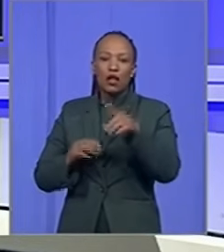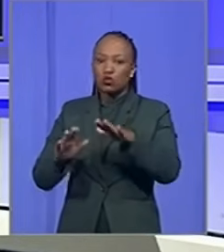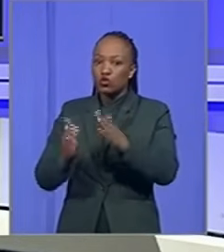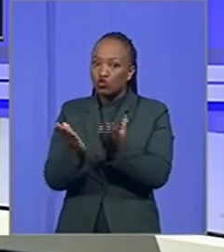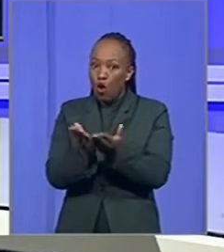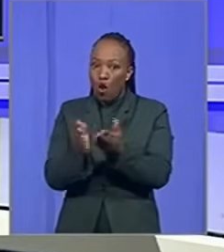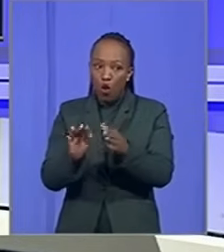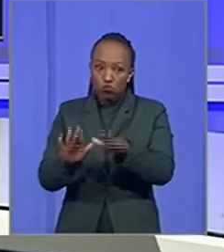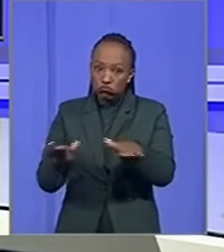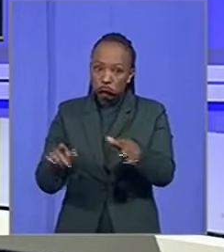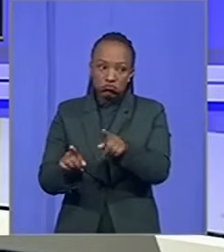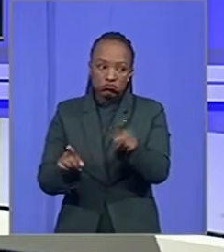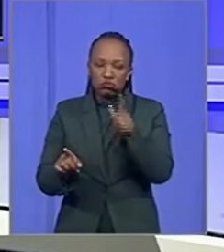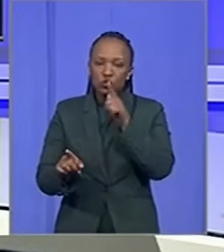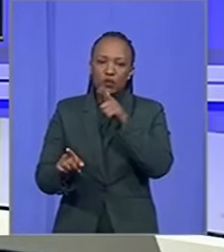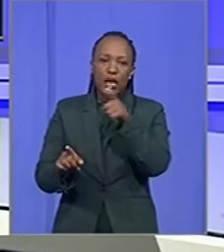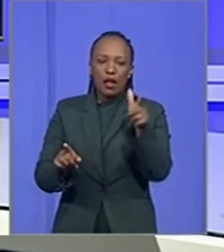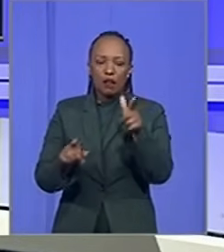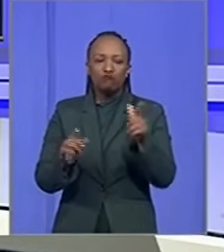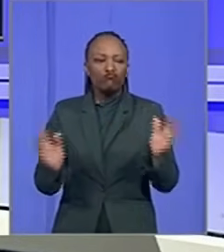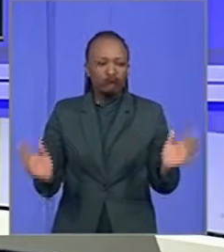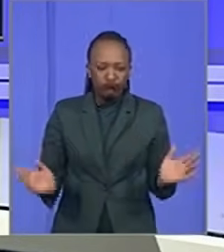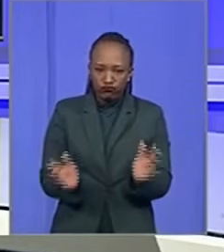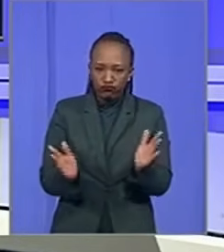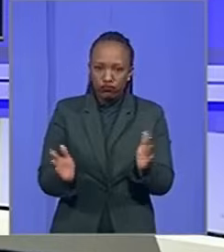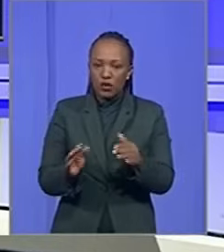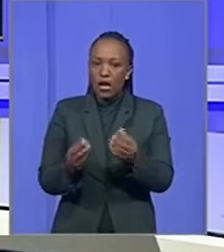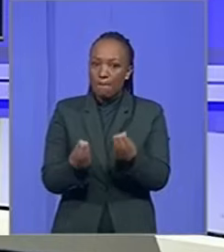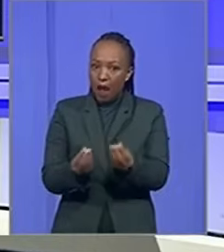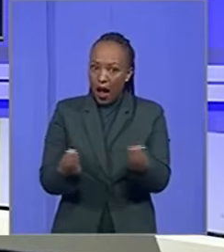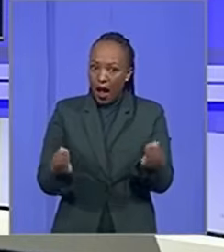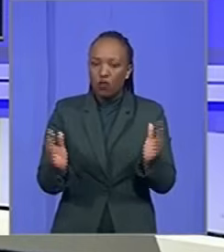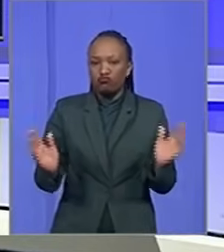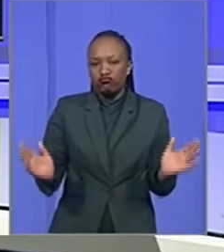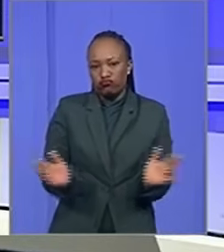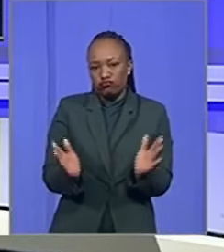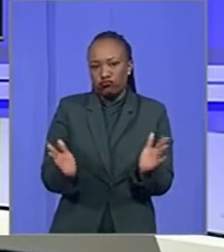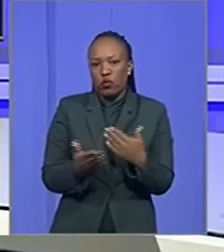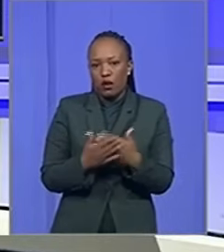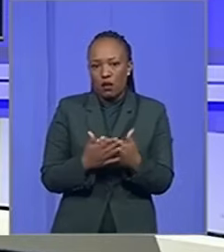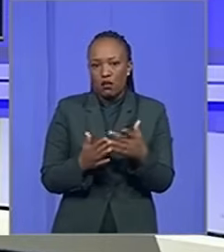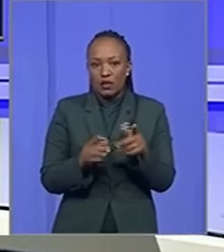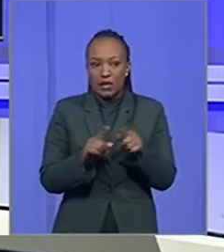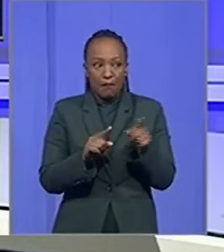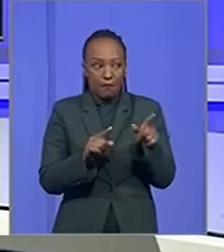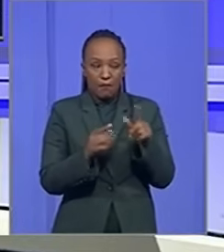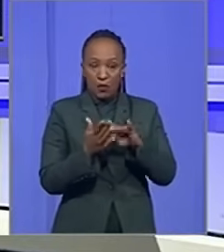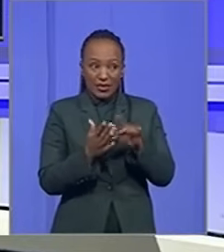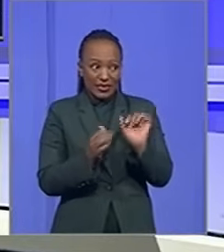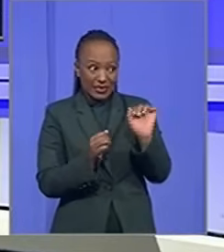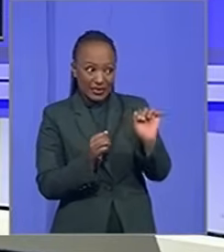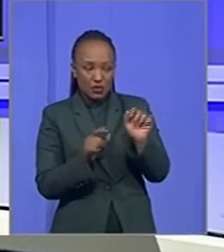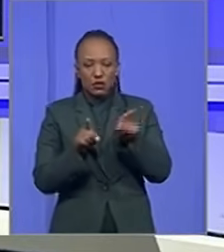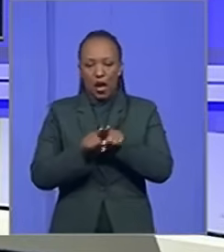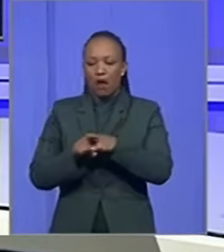dikolong hore ba tswele pele ho kgothalletsa bana ho ba karolo ya mabelo hore ba iphumane o le mo o leng hona teng?